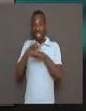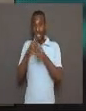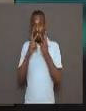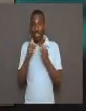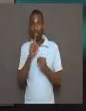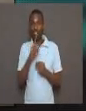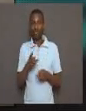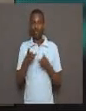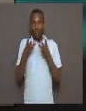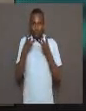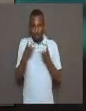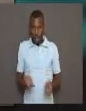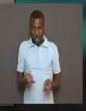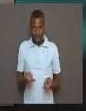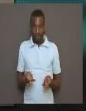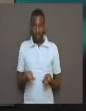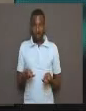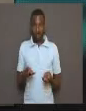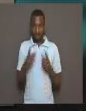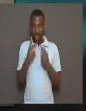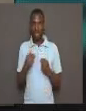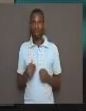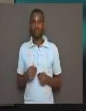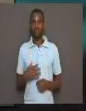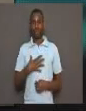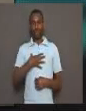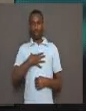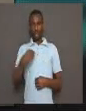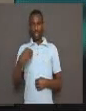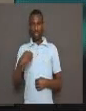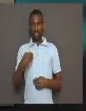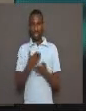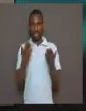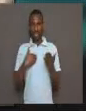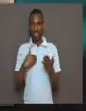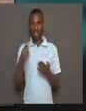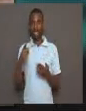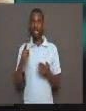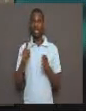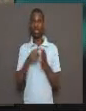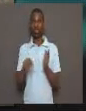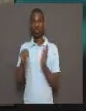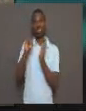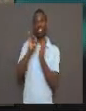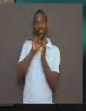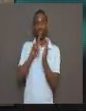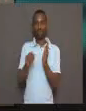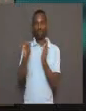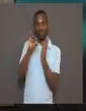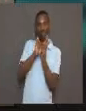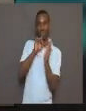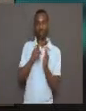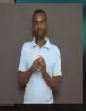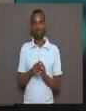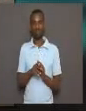The white substance is sodium chloride, or table salt.